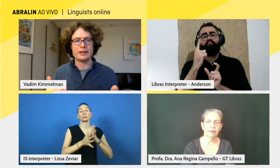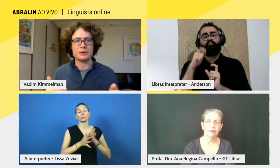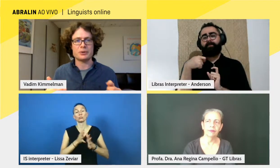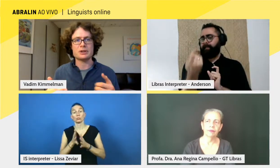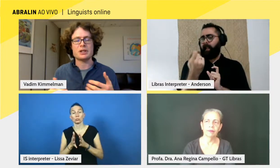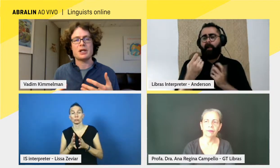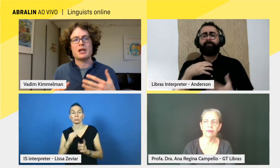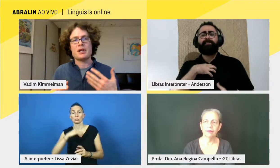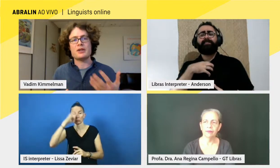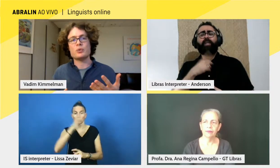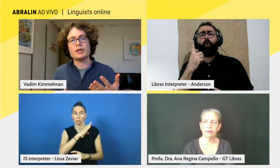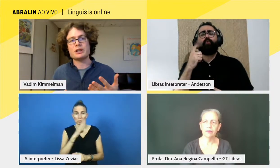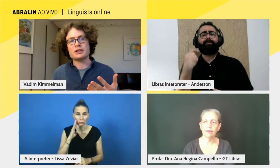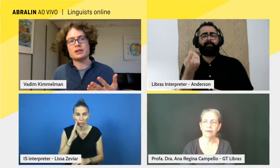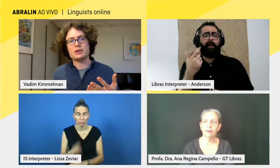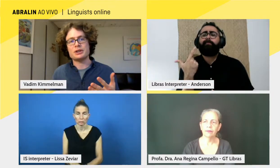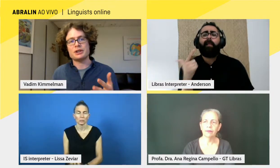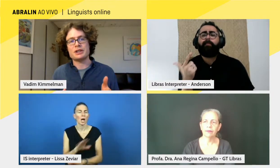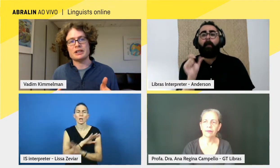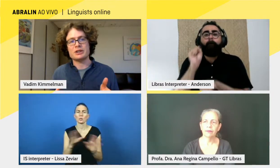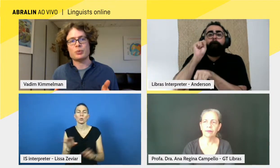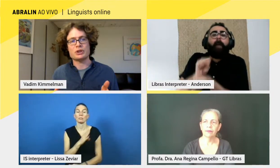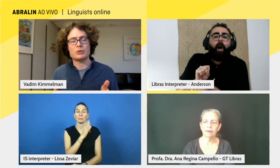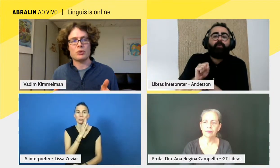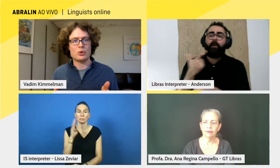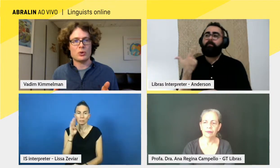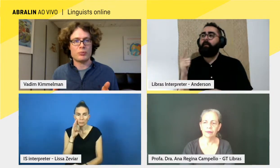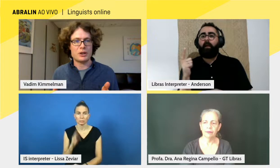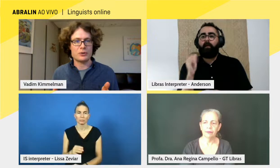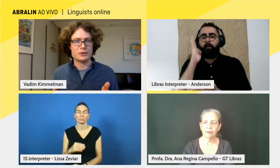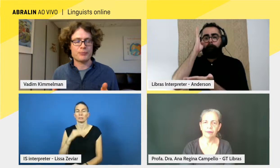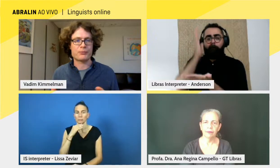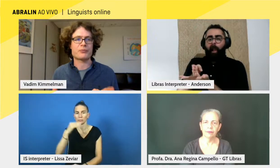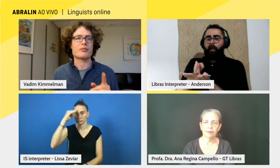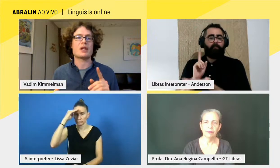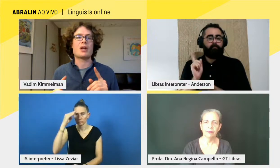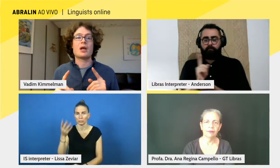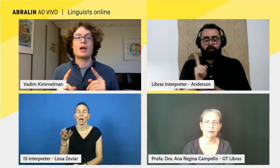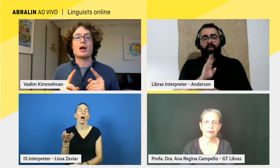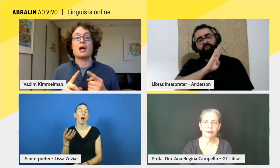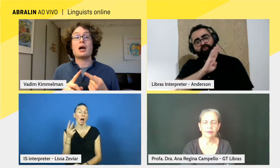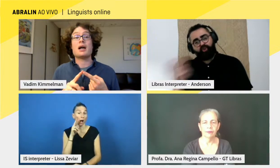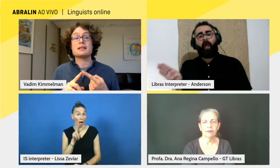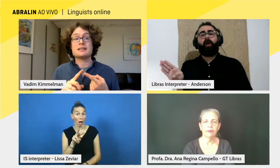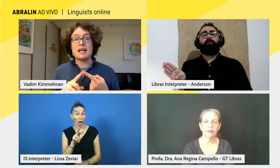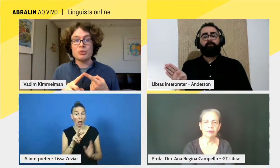in non-manuals, then we considered it as a possible compound.